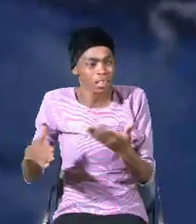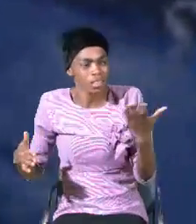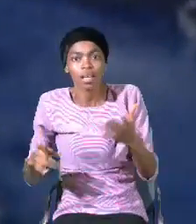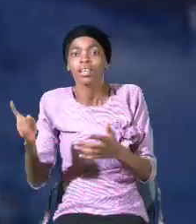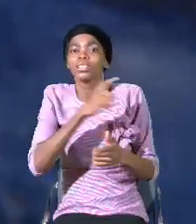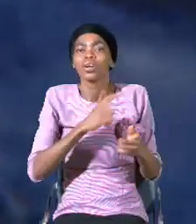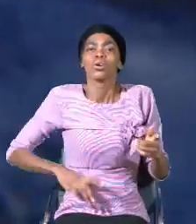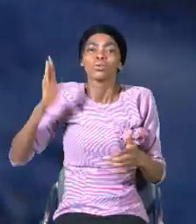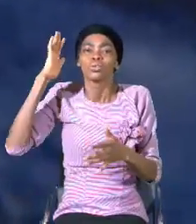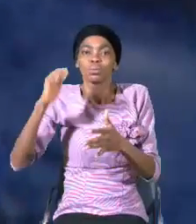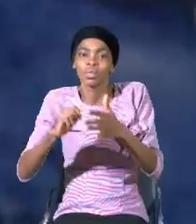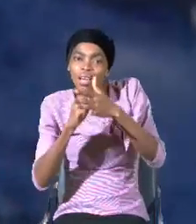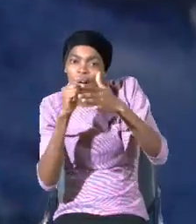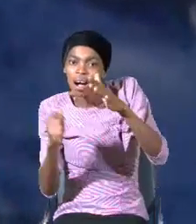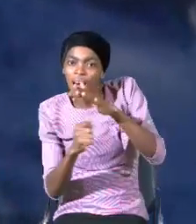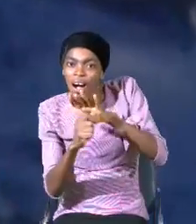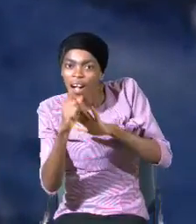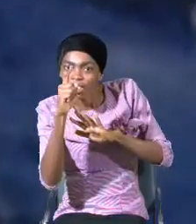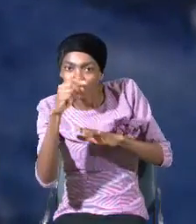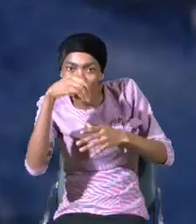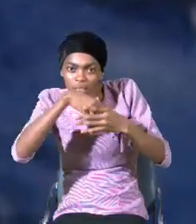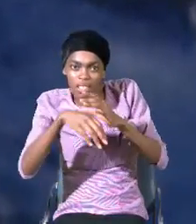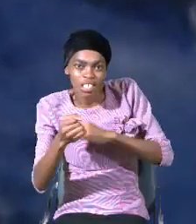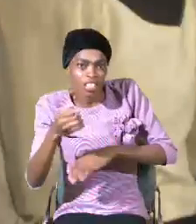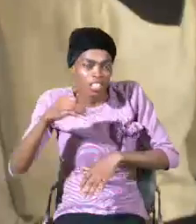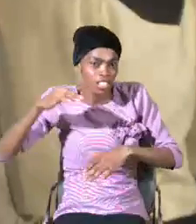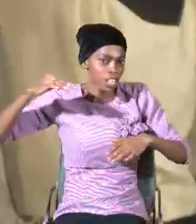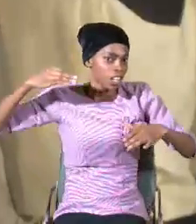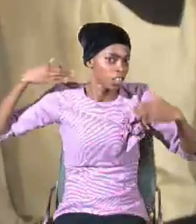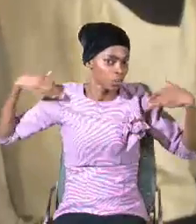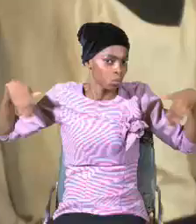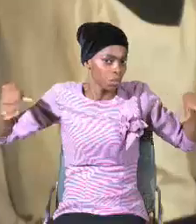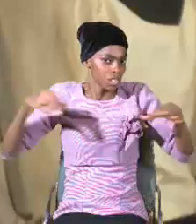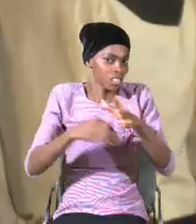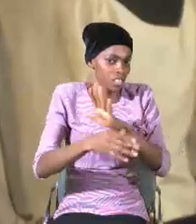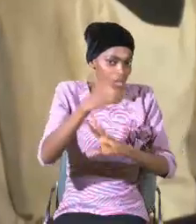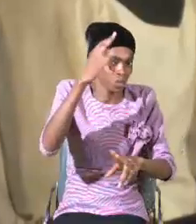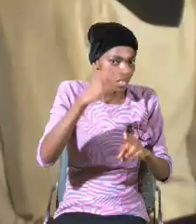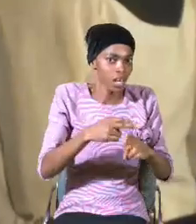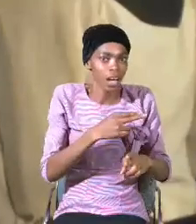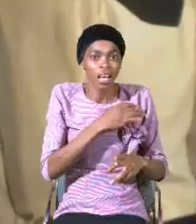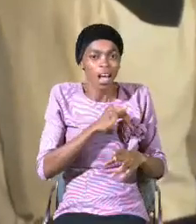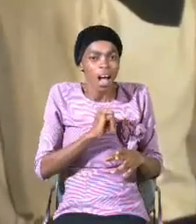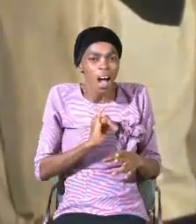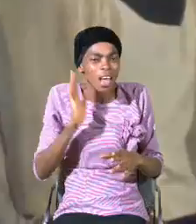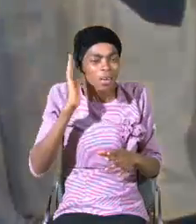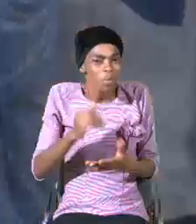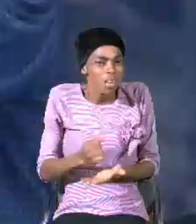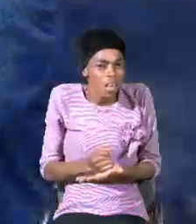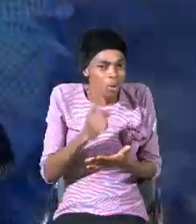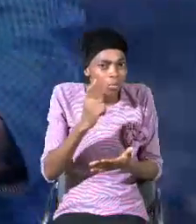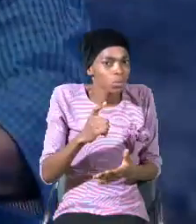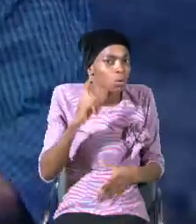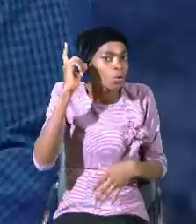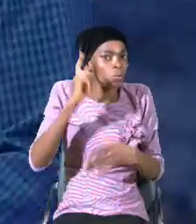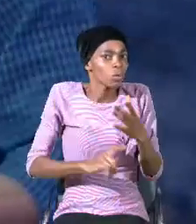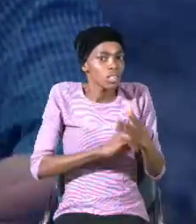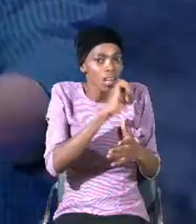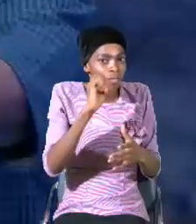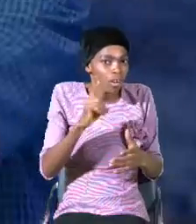Lord will hide you in his pavilion. I will hedge you. Everything you have, the Lord will set